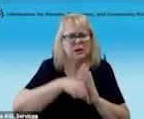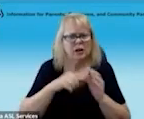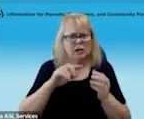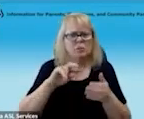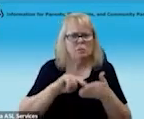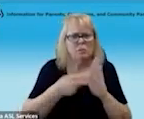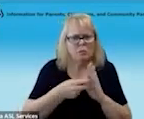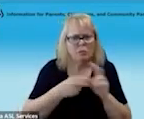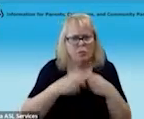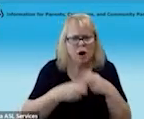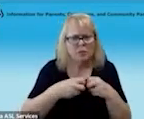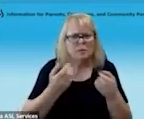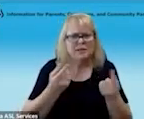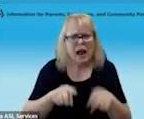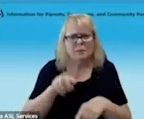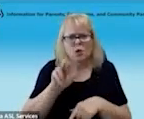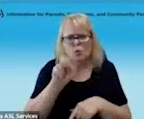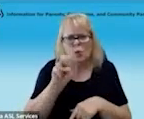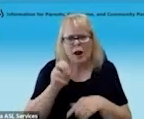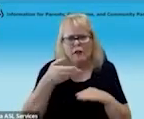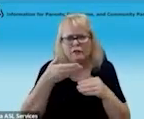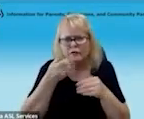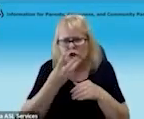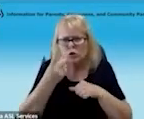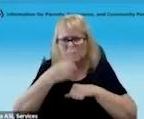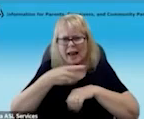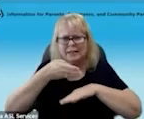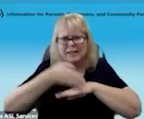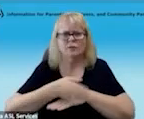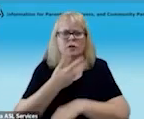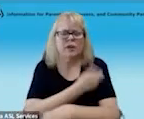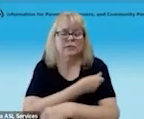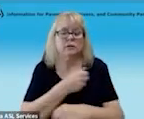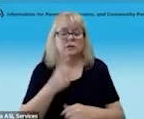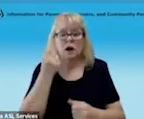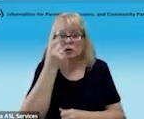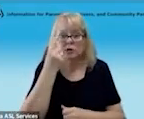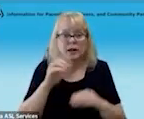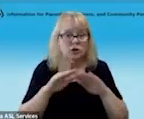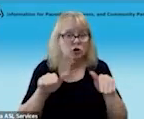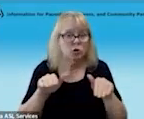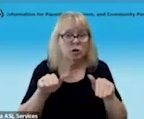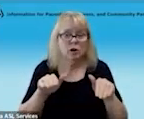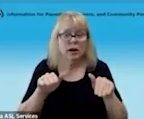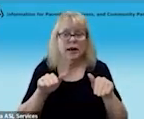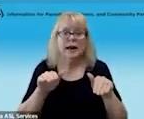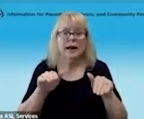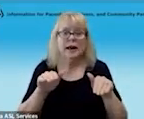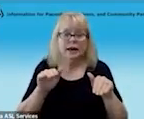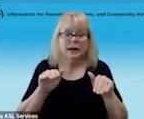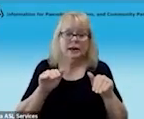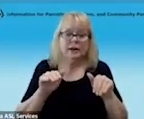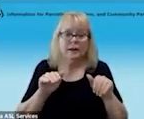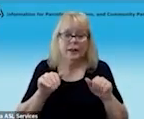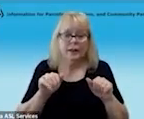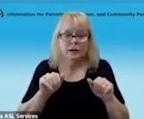side effects at all. Some of the serious health events after COVID-19 vaccination in children are fortunately rare, and when they are reported, occur